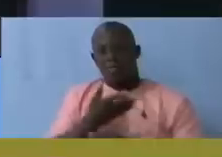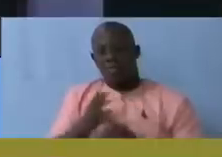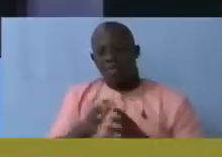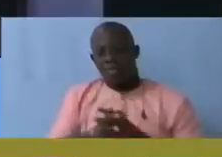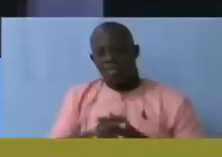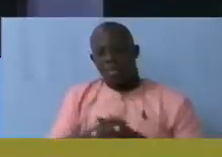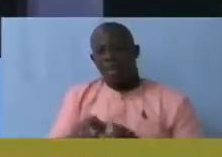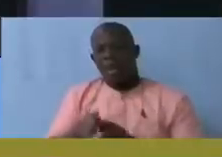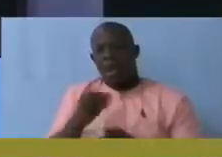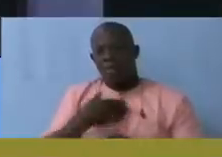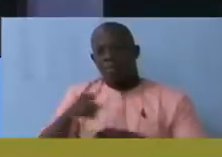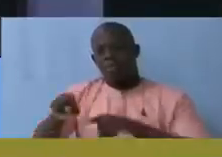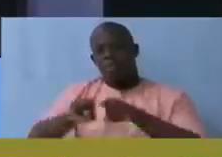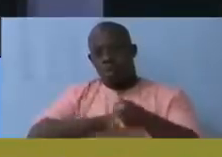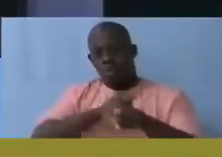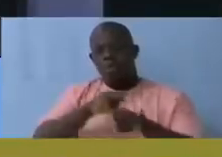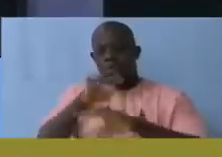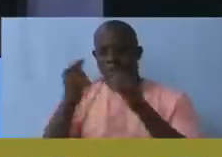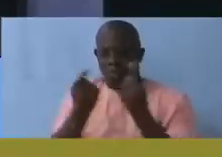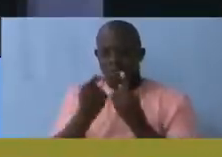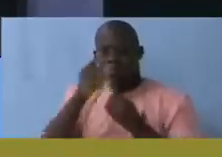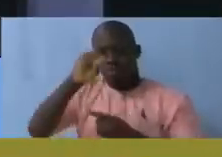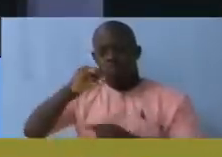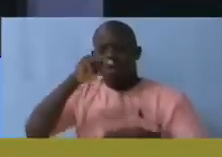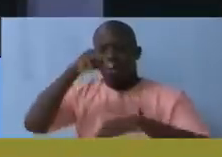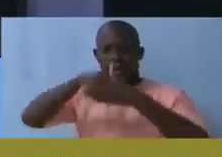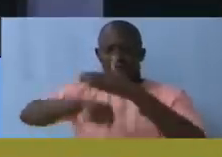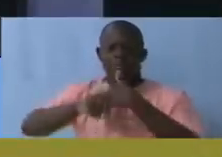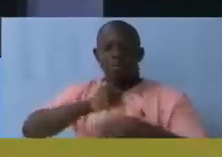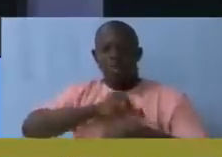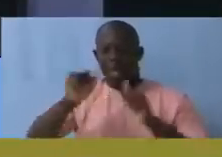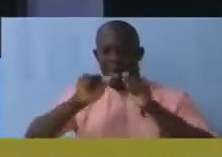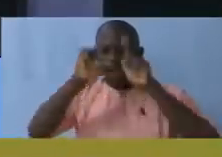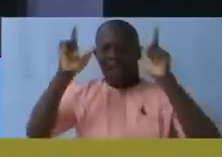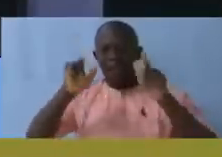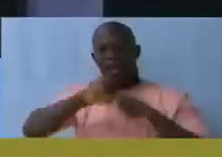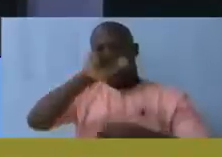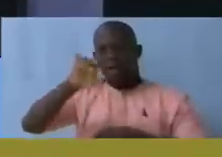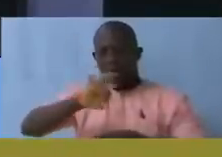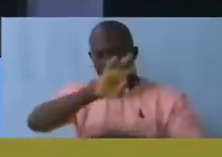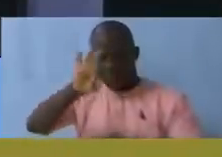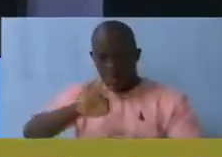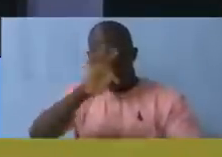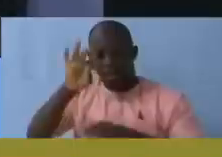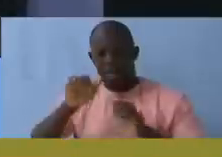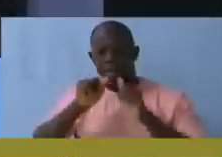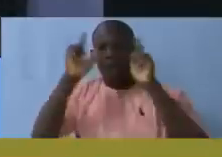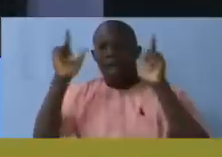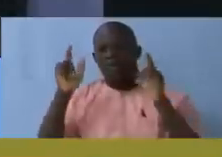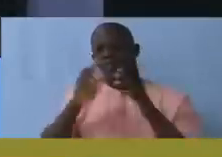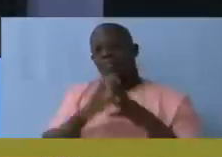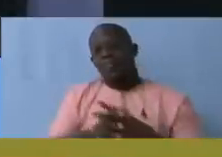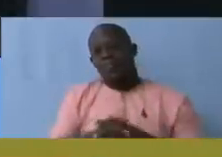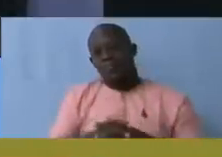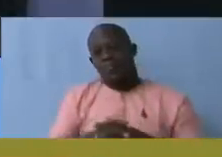it will have a long effect in their lives and their families' lives.